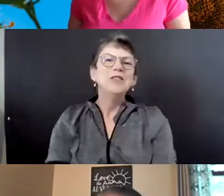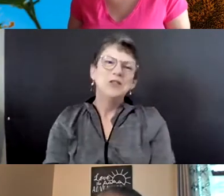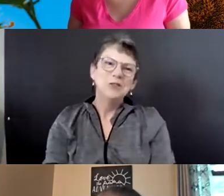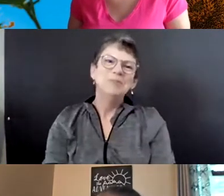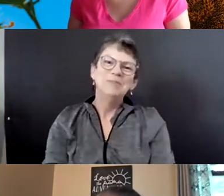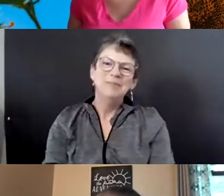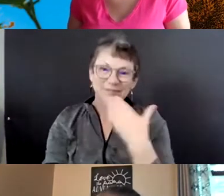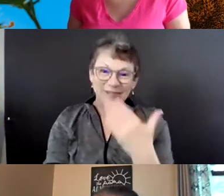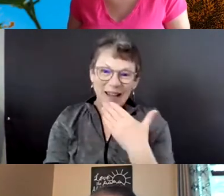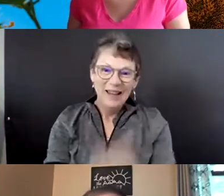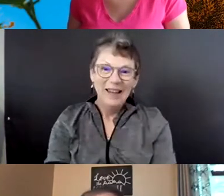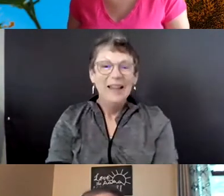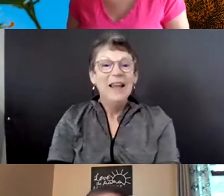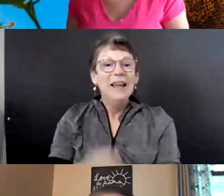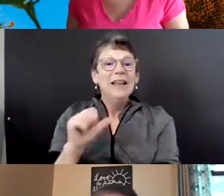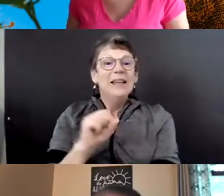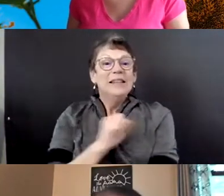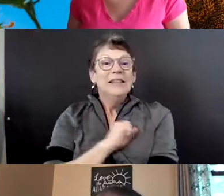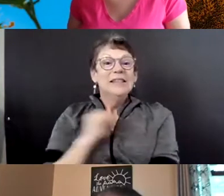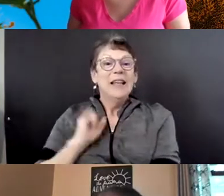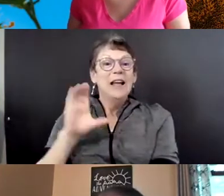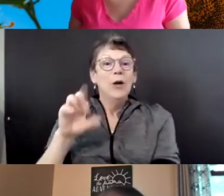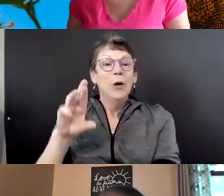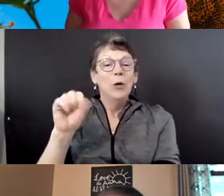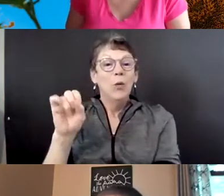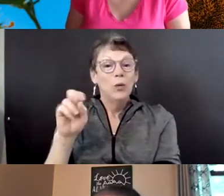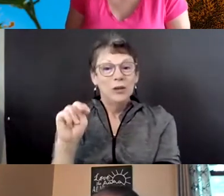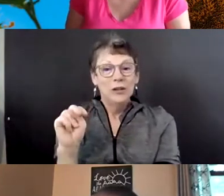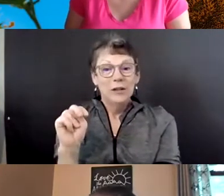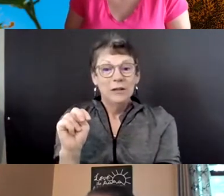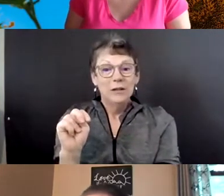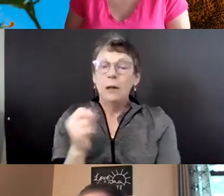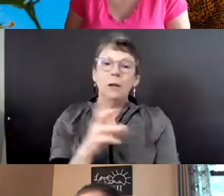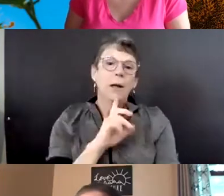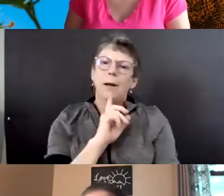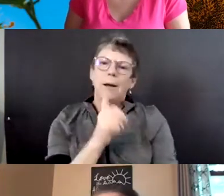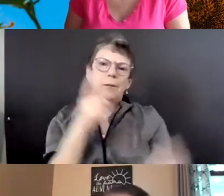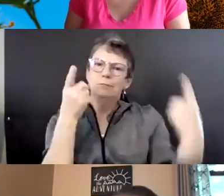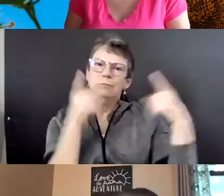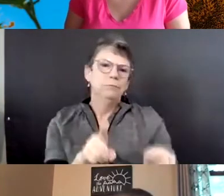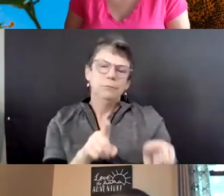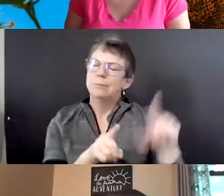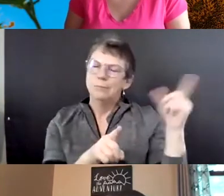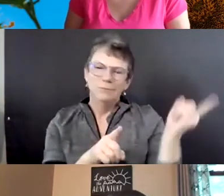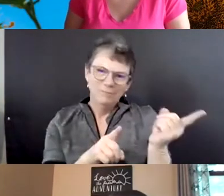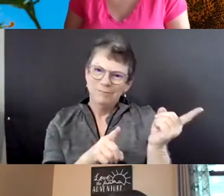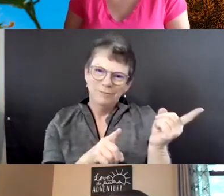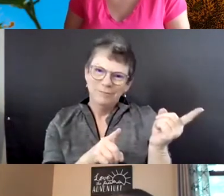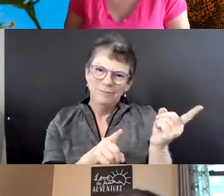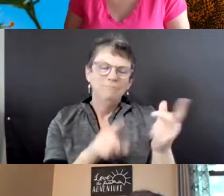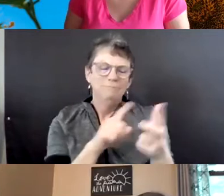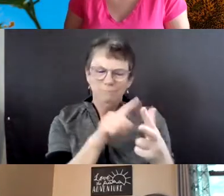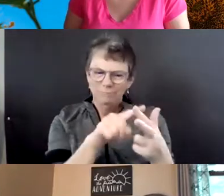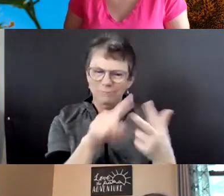Thank you very much. Senator Corson? Well, I would really agree with Leader Sykes on all three of those things. So I would very